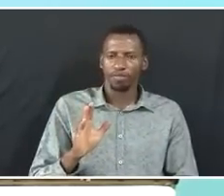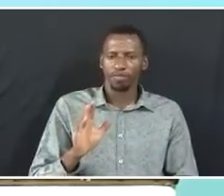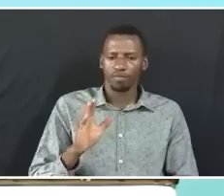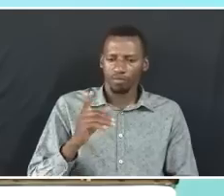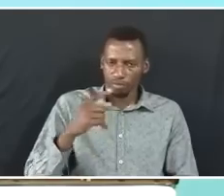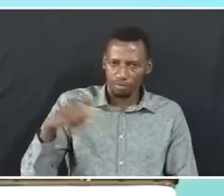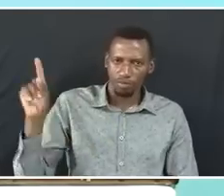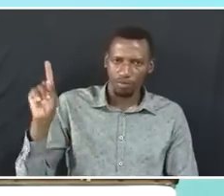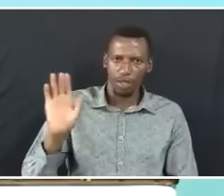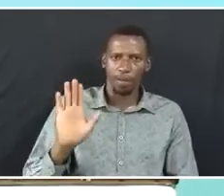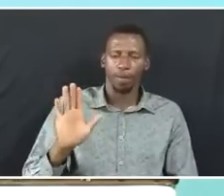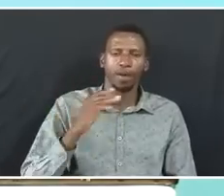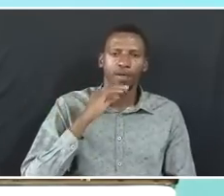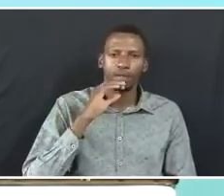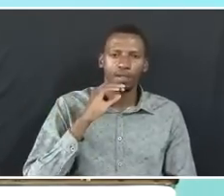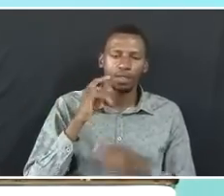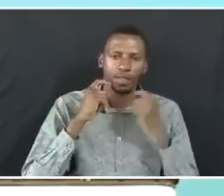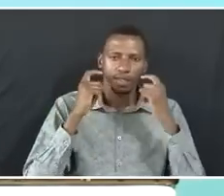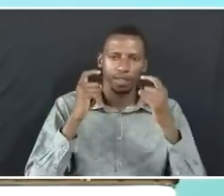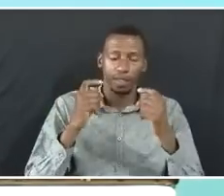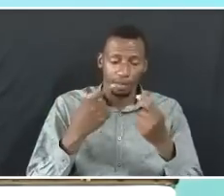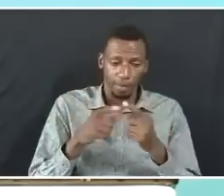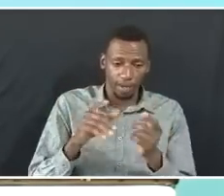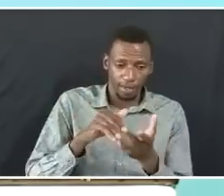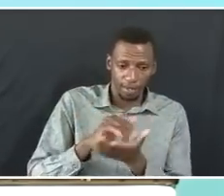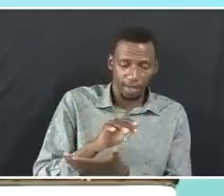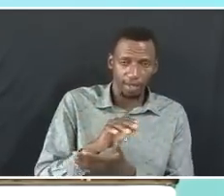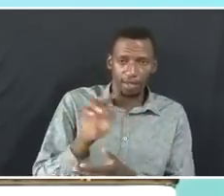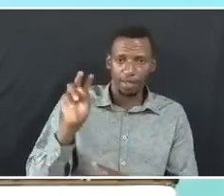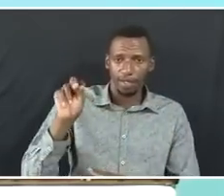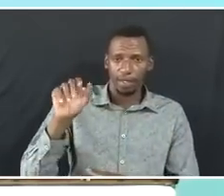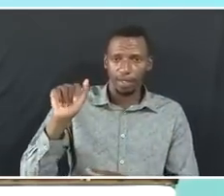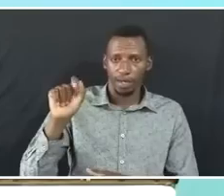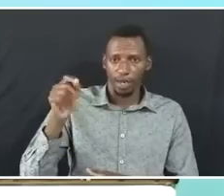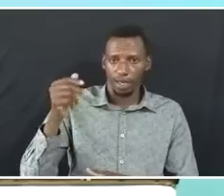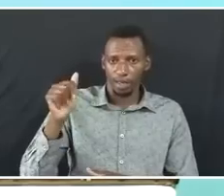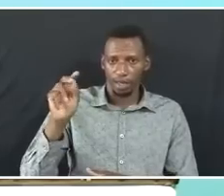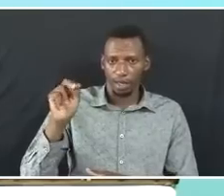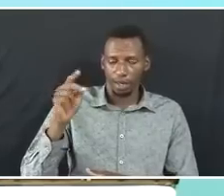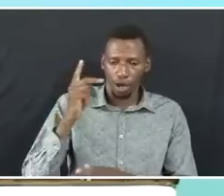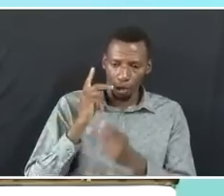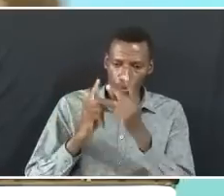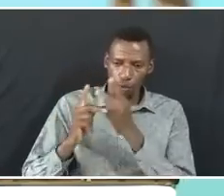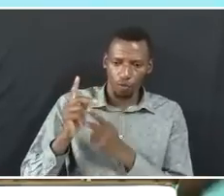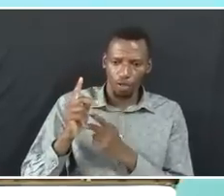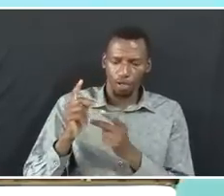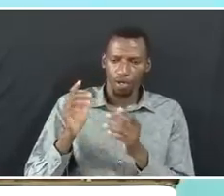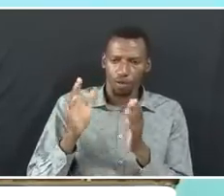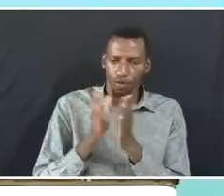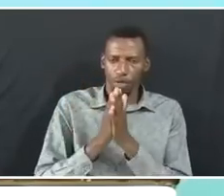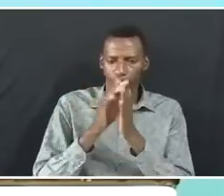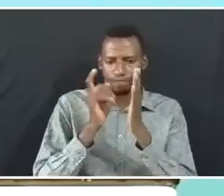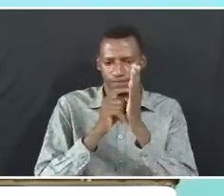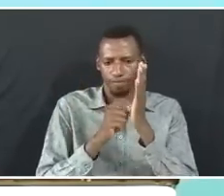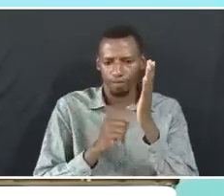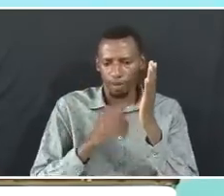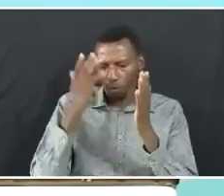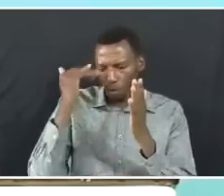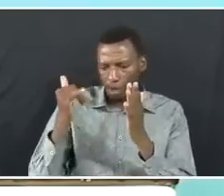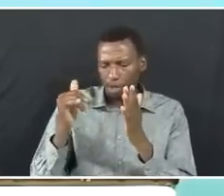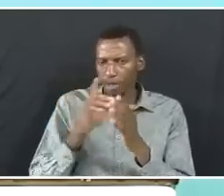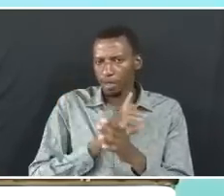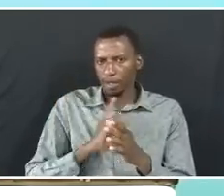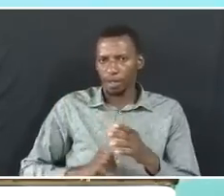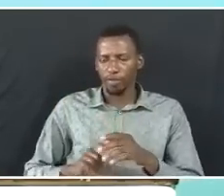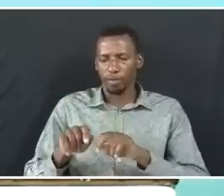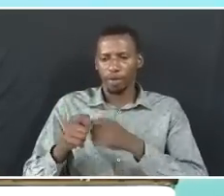sent Nathan, his prophet, with dreadful denunciations to David because he had transgressed the commandment of the Lord.